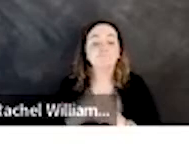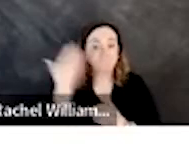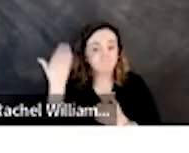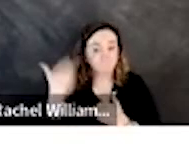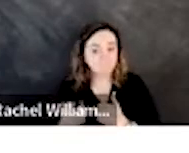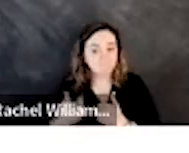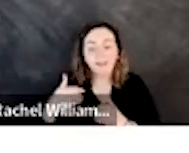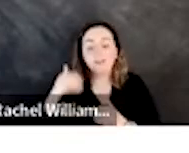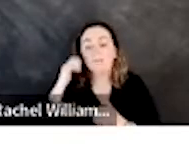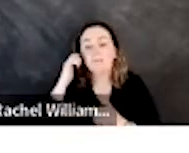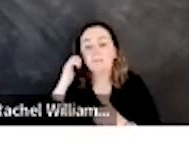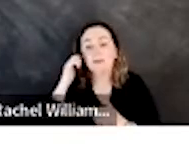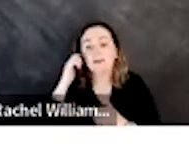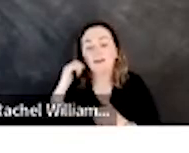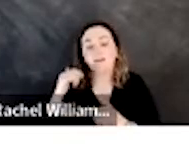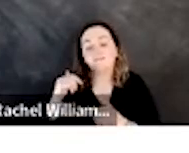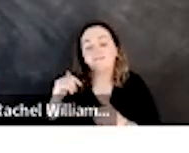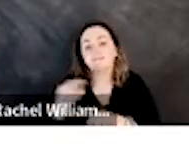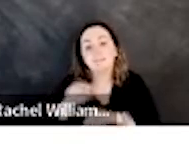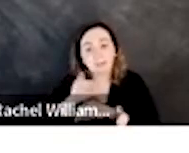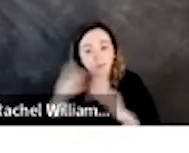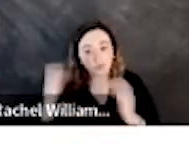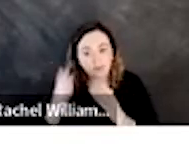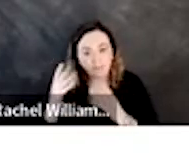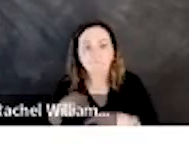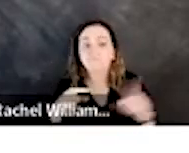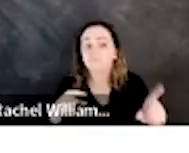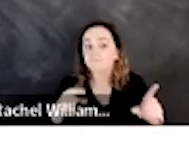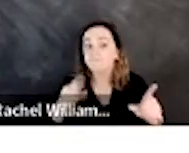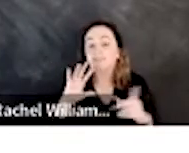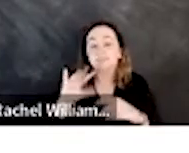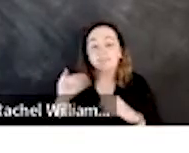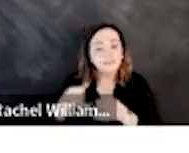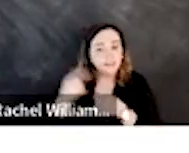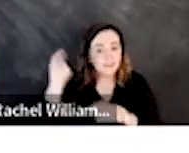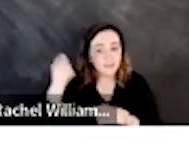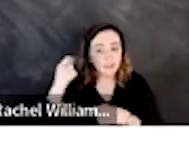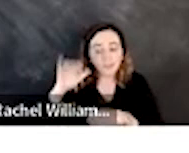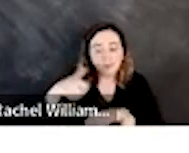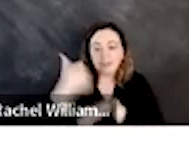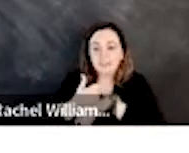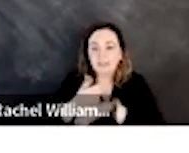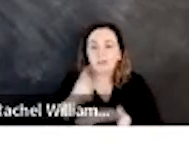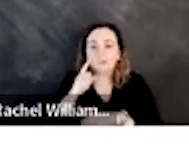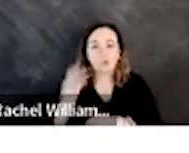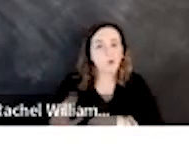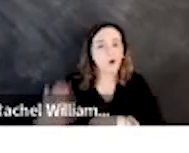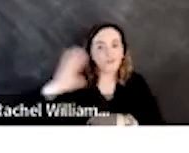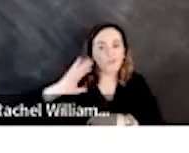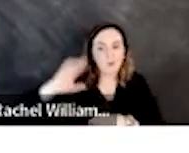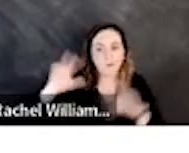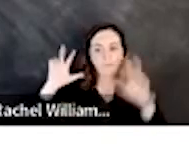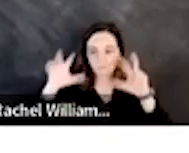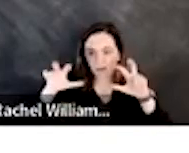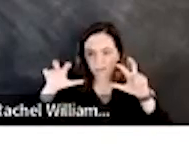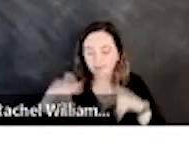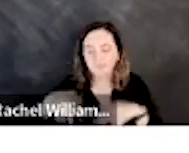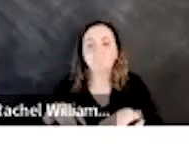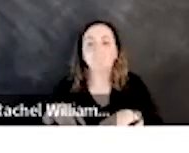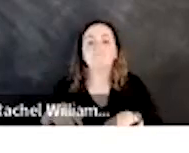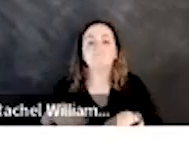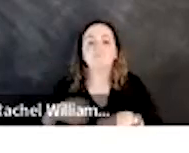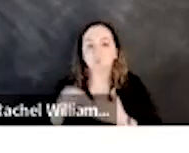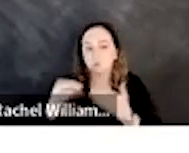Anika James Performing Arts Scholarship was created as a tribute to a former Falcon, Anika James. The